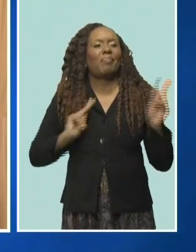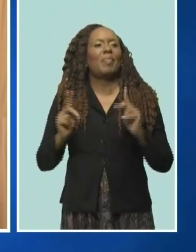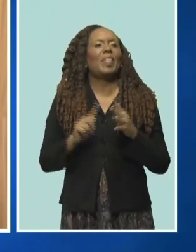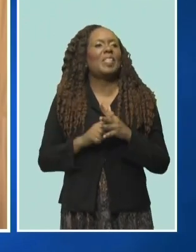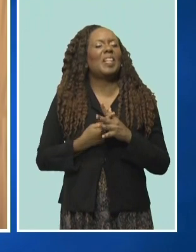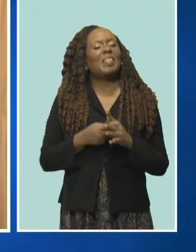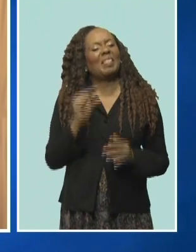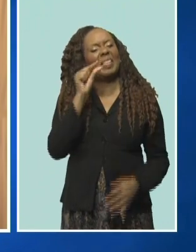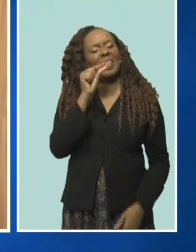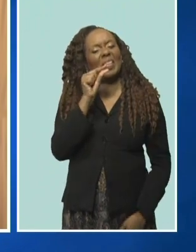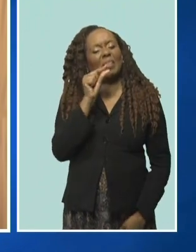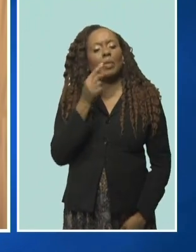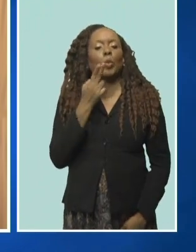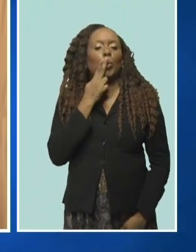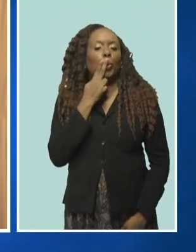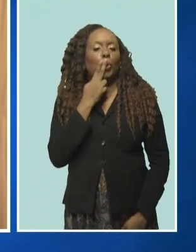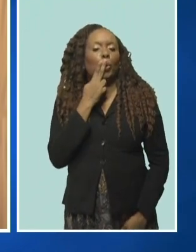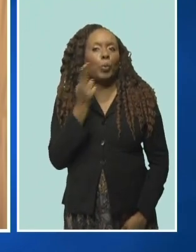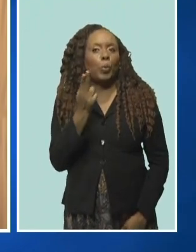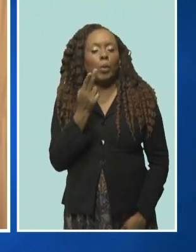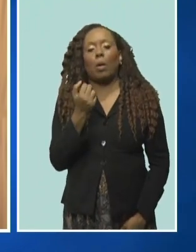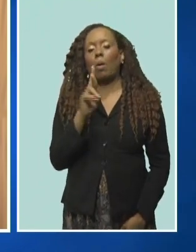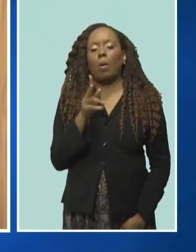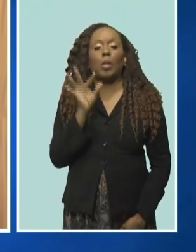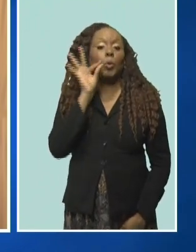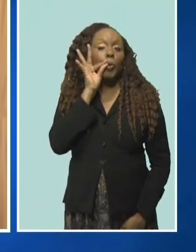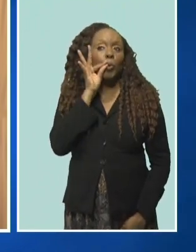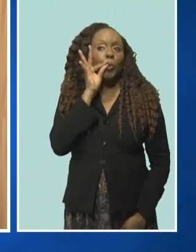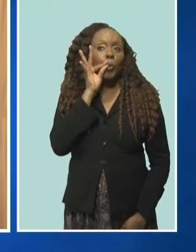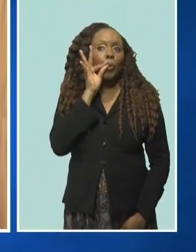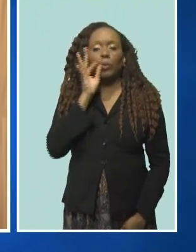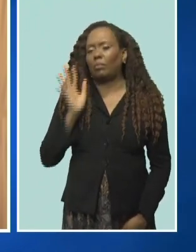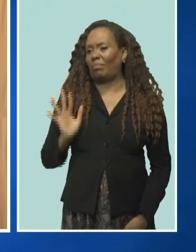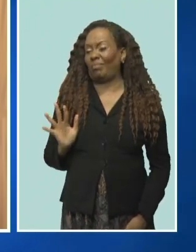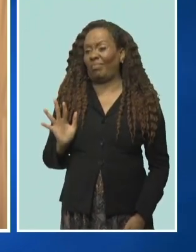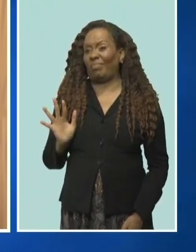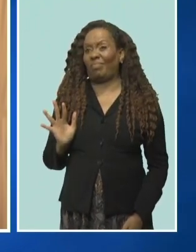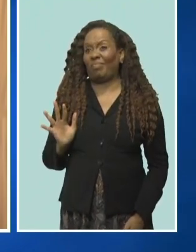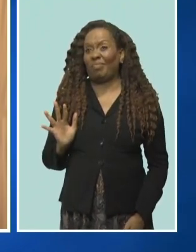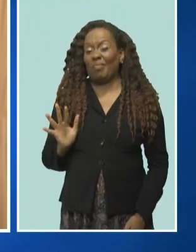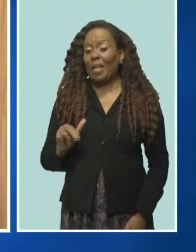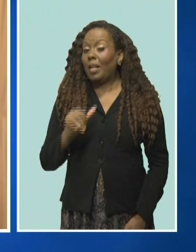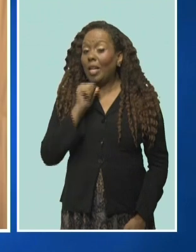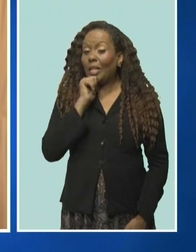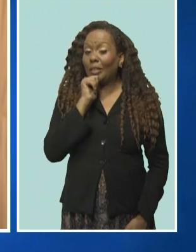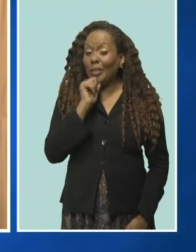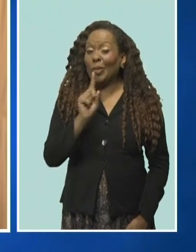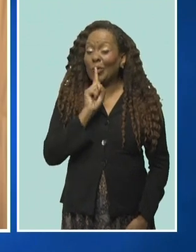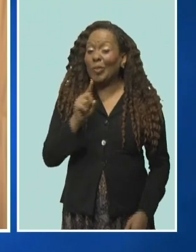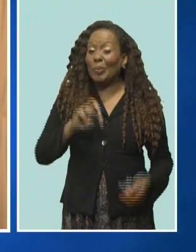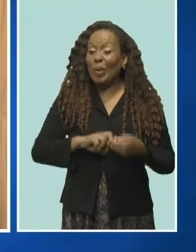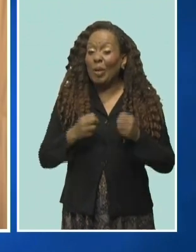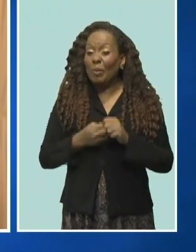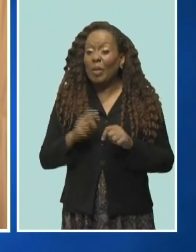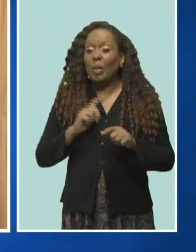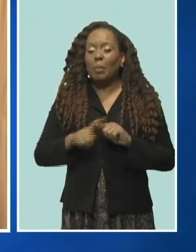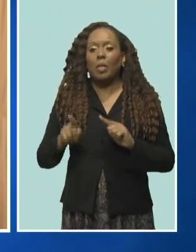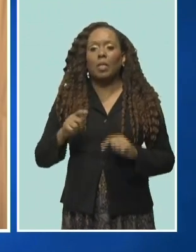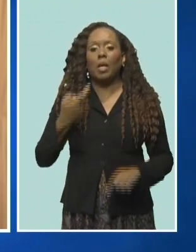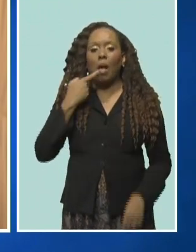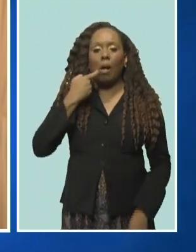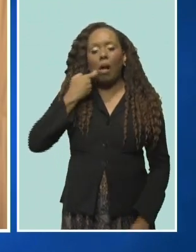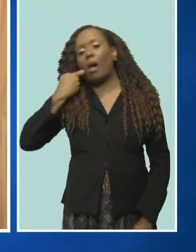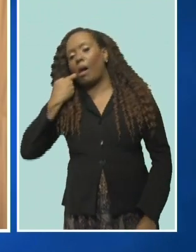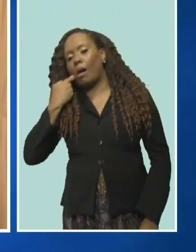thing, trying a cigarette, trying a spliff. That is not even so much the problem, but it is when that trend leads to 4 and 6